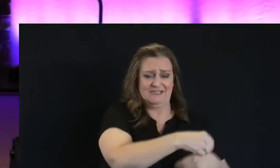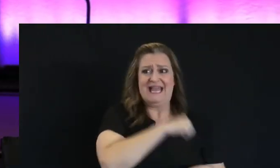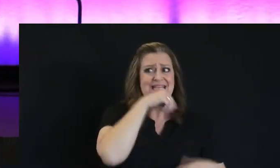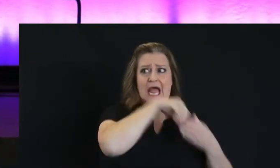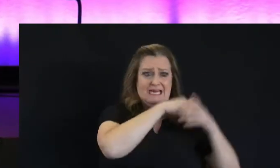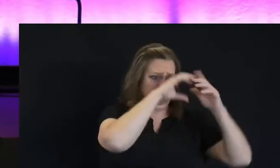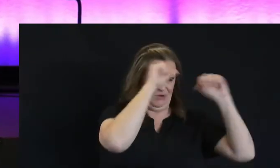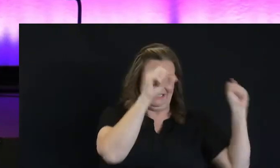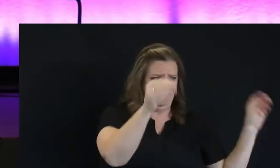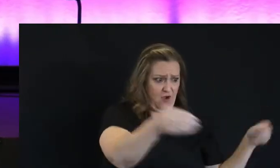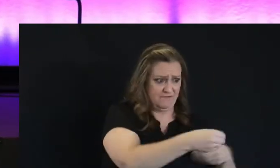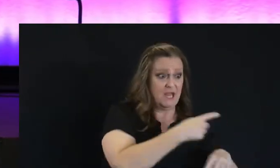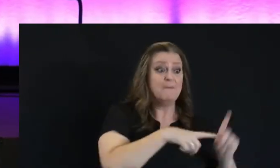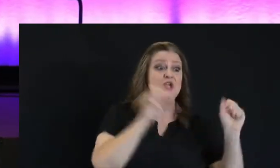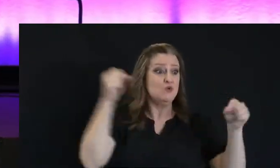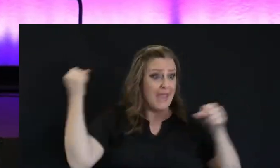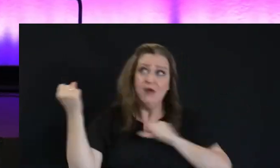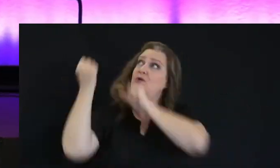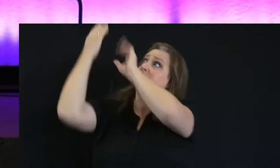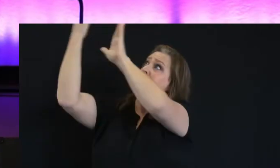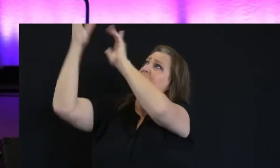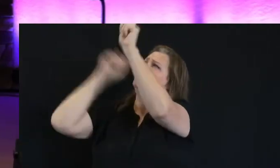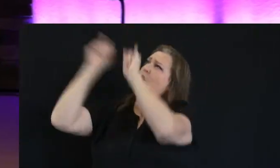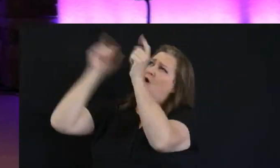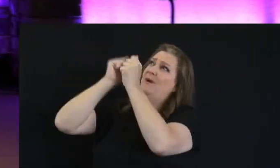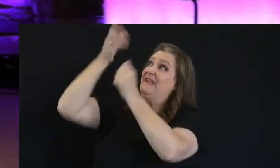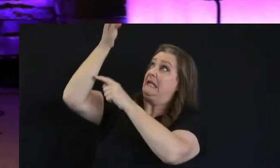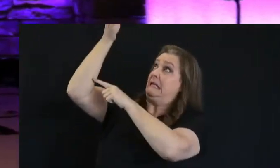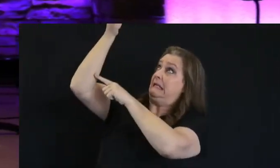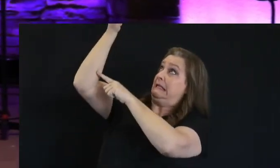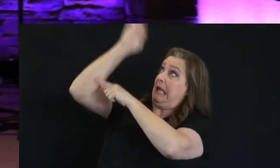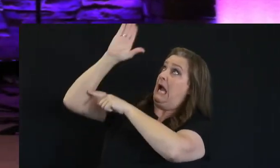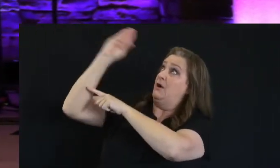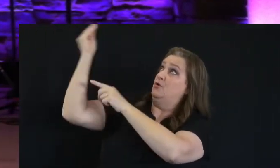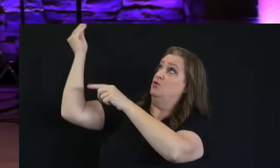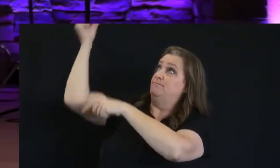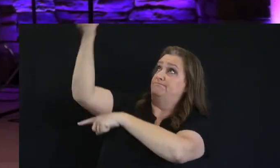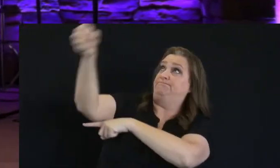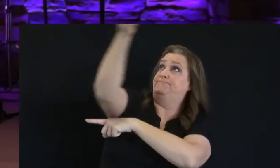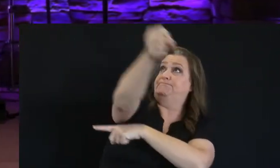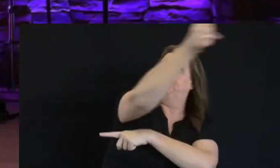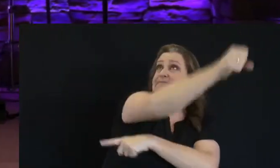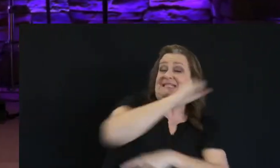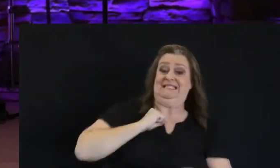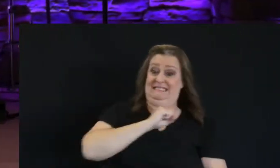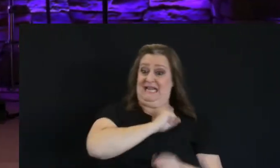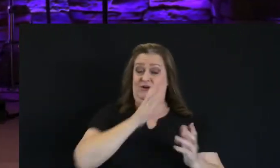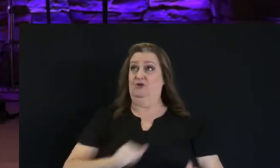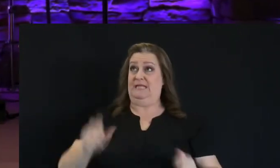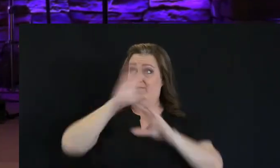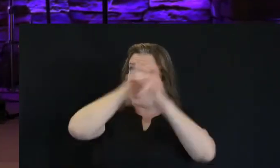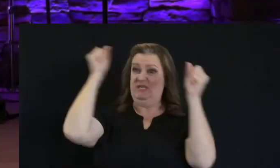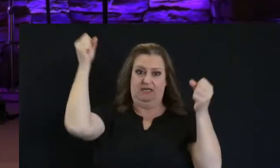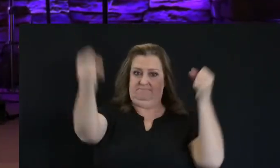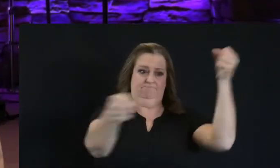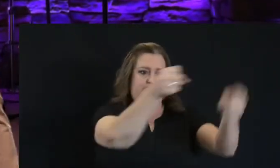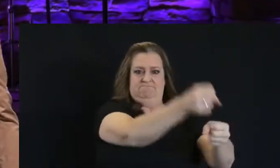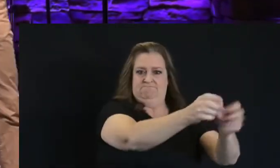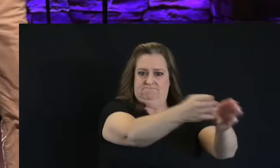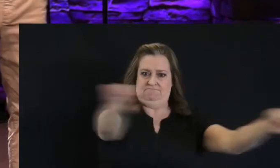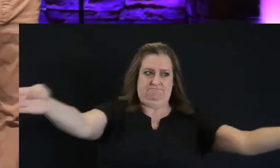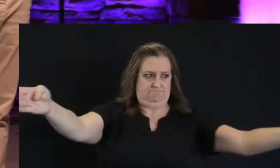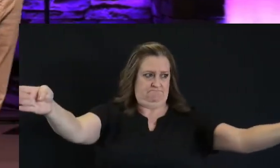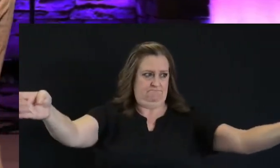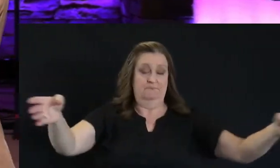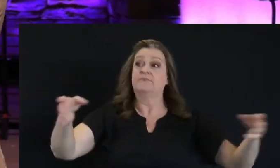can go before the throne of God today and talk to the God that puts senators and presidents in their place. And you can